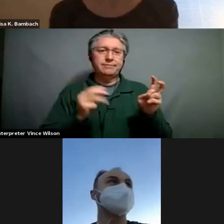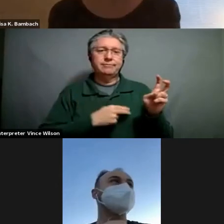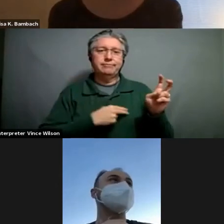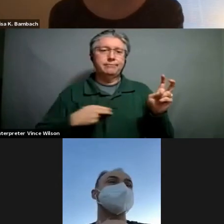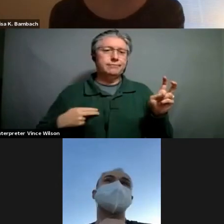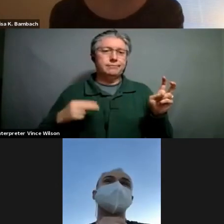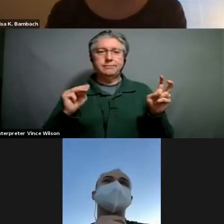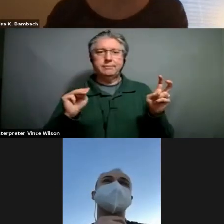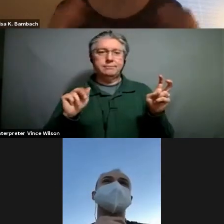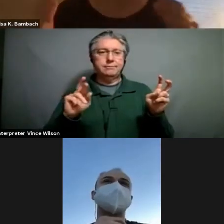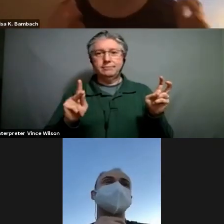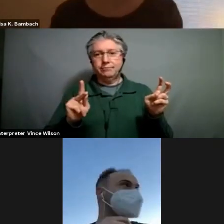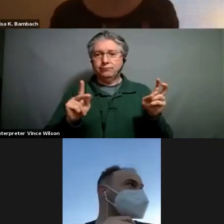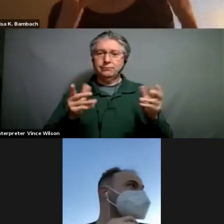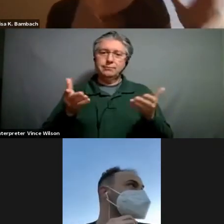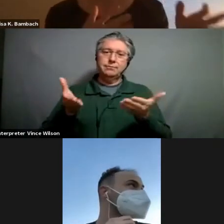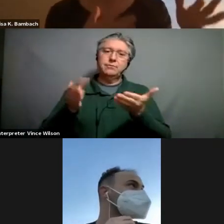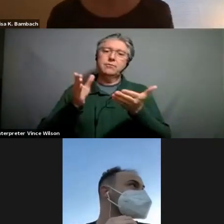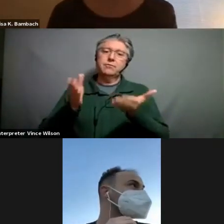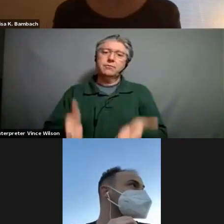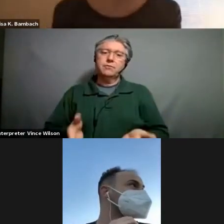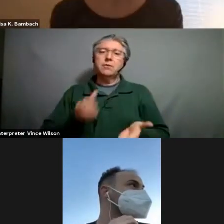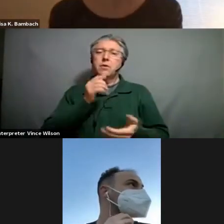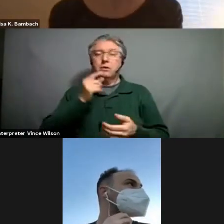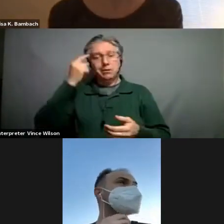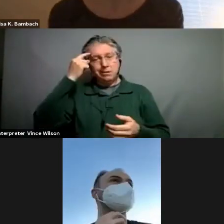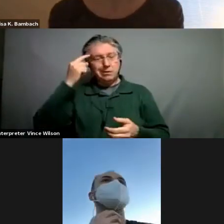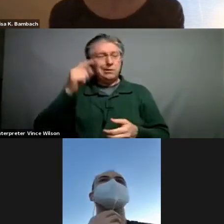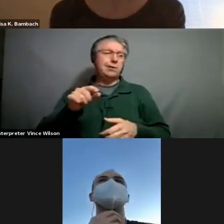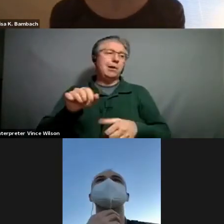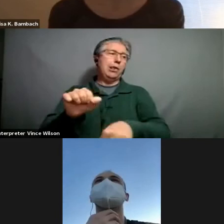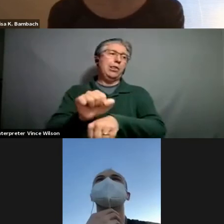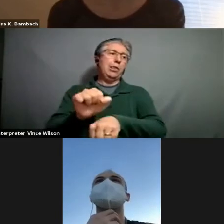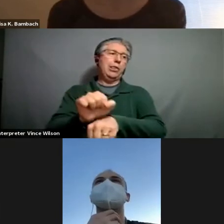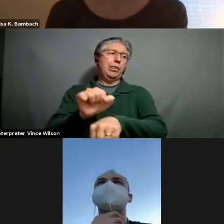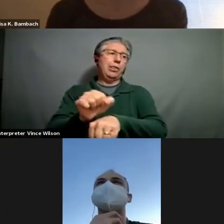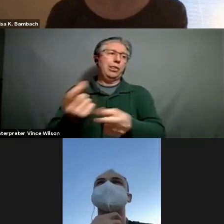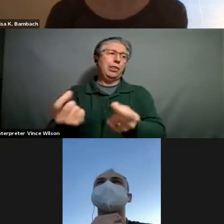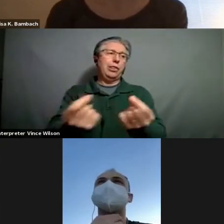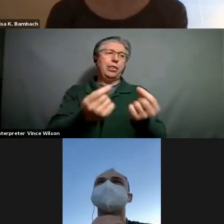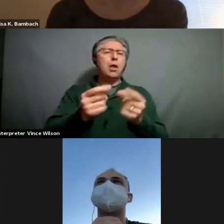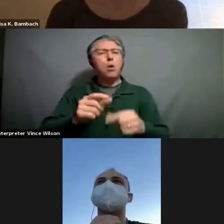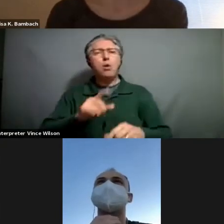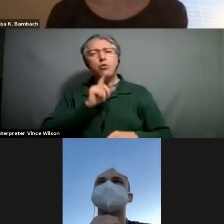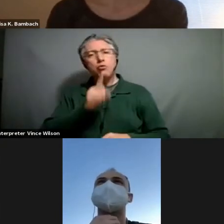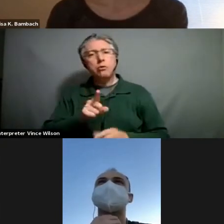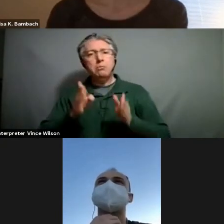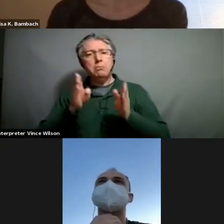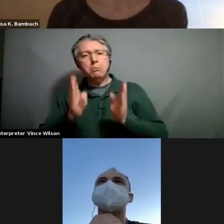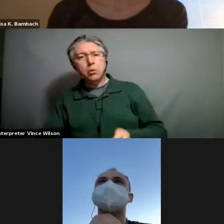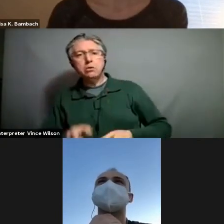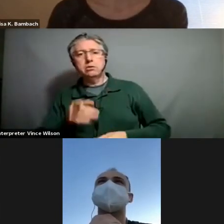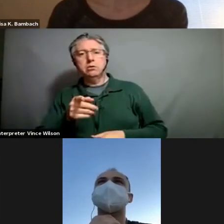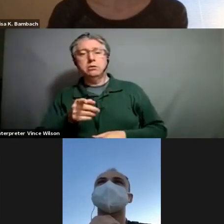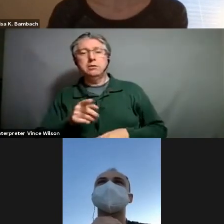get to know this person as a human instead of like a worker doing a task. But I